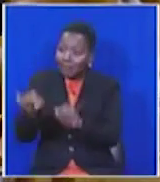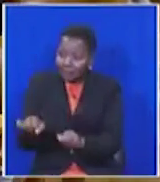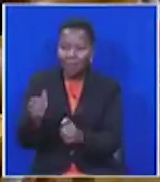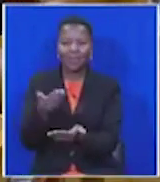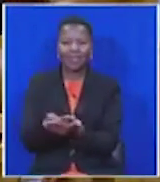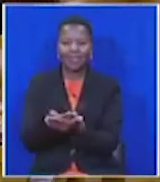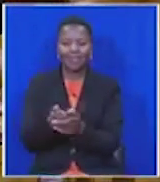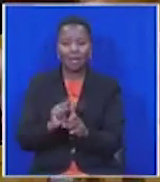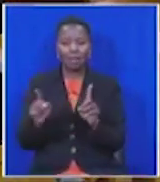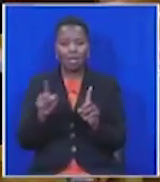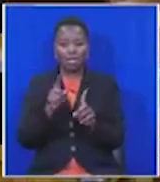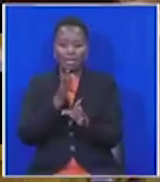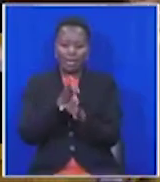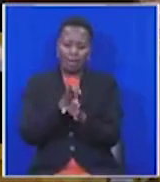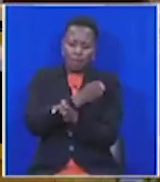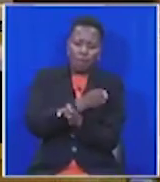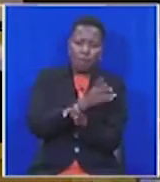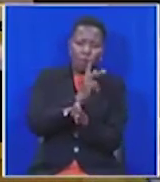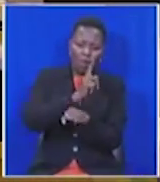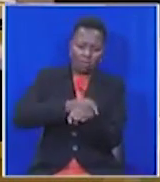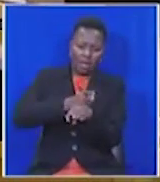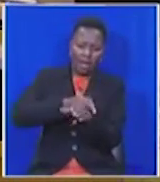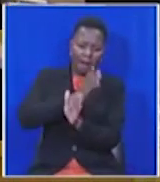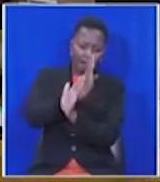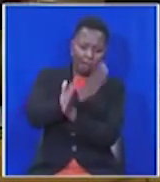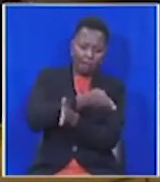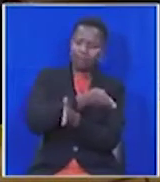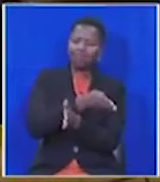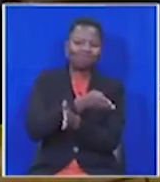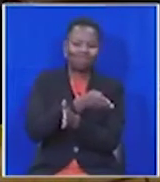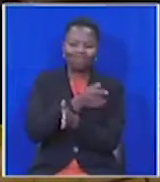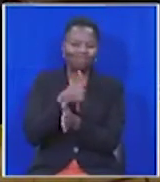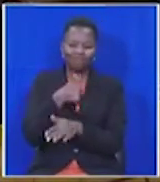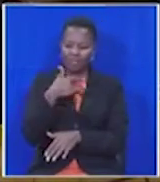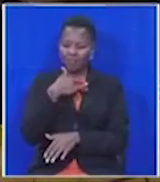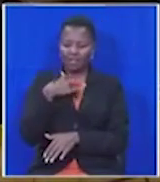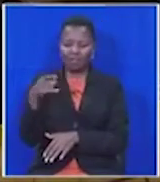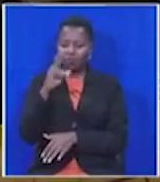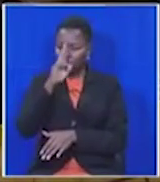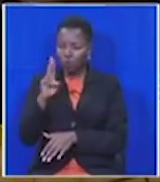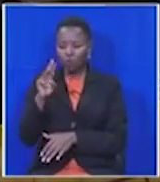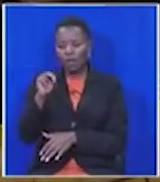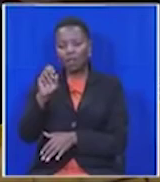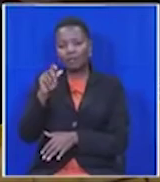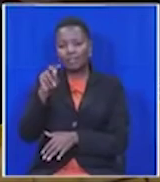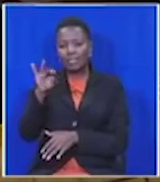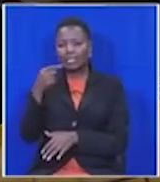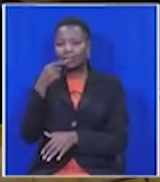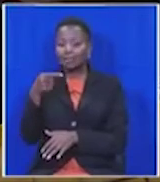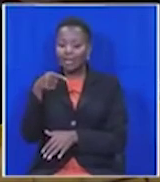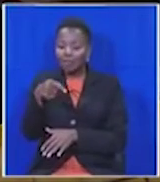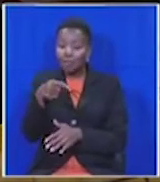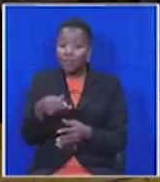kind of curtailing, I think, it's one of the things, as Honourable Madakane said, this is a living